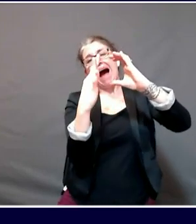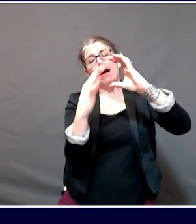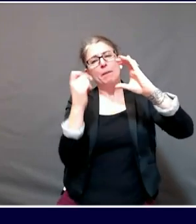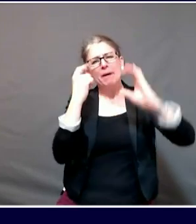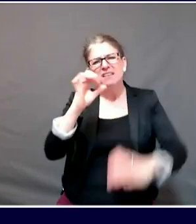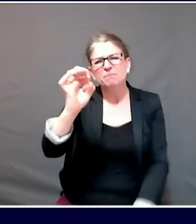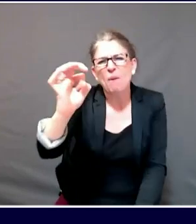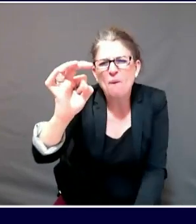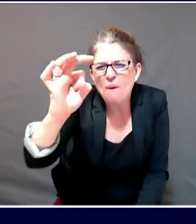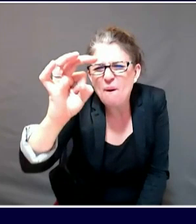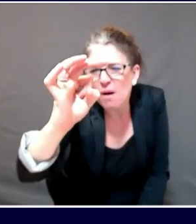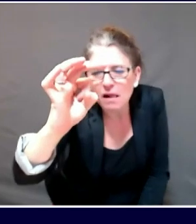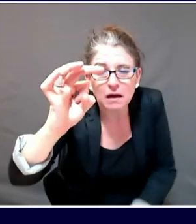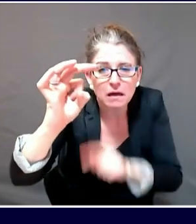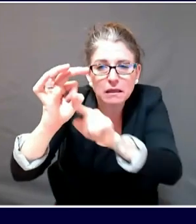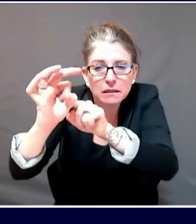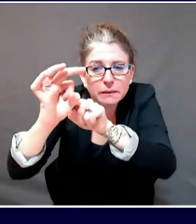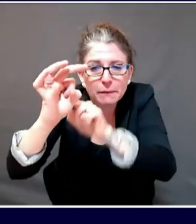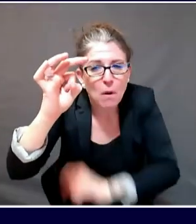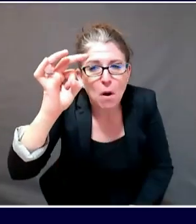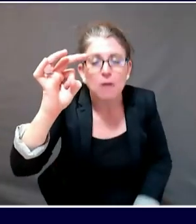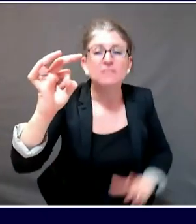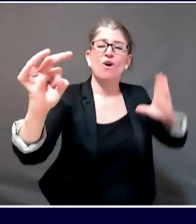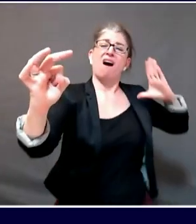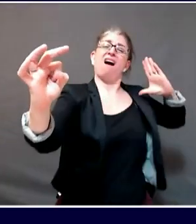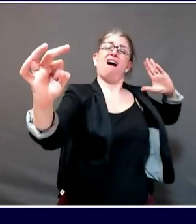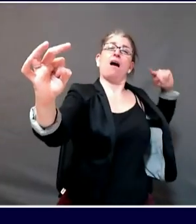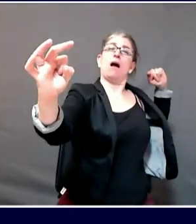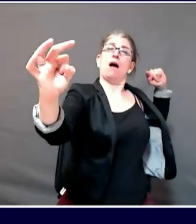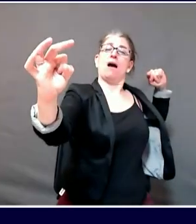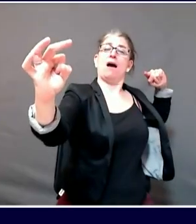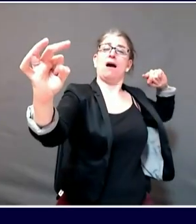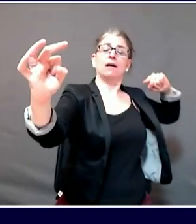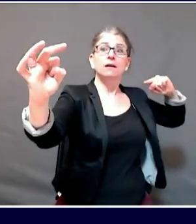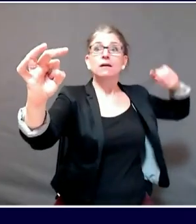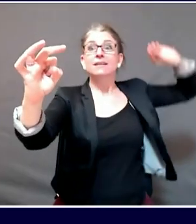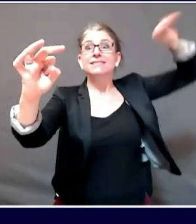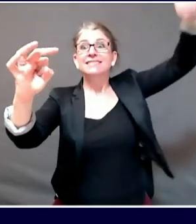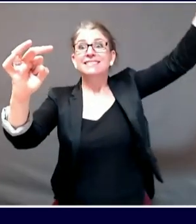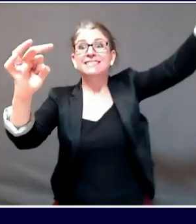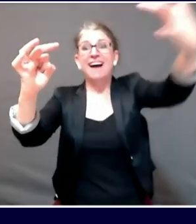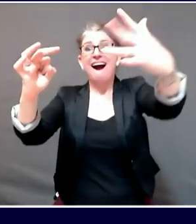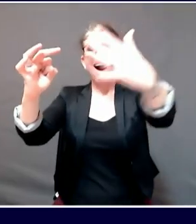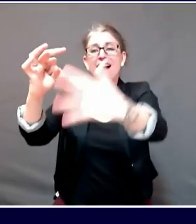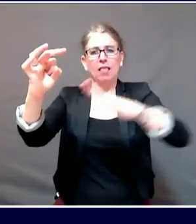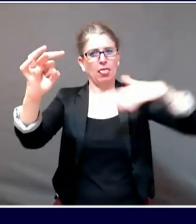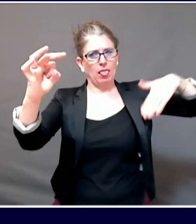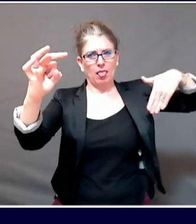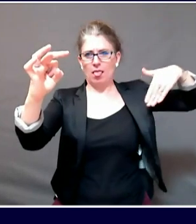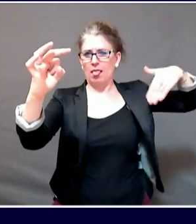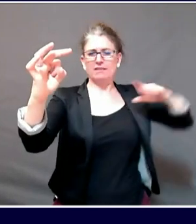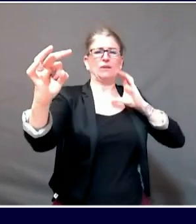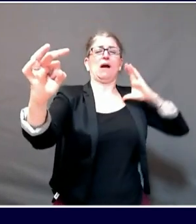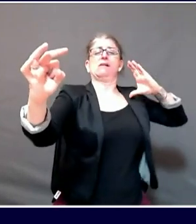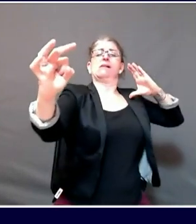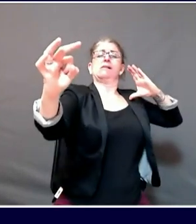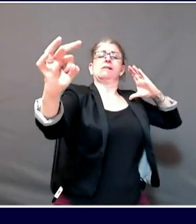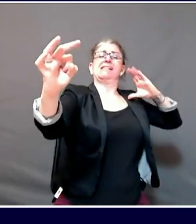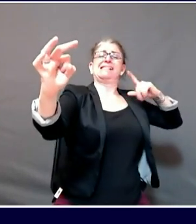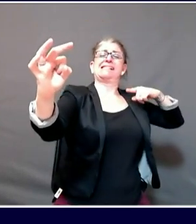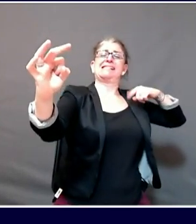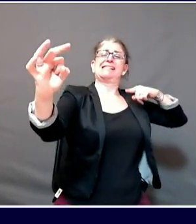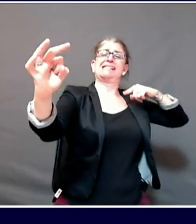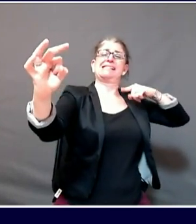workers, those who have been providing daily, direct, close patient care to COVID-19